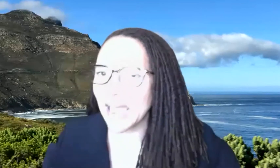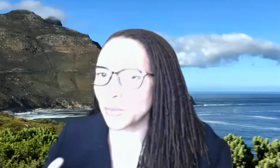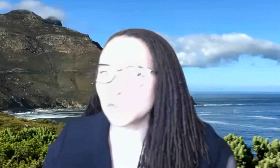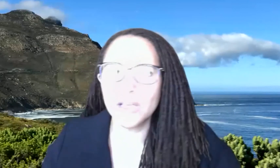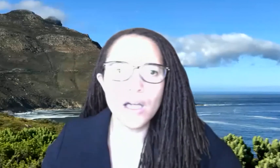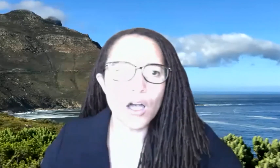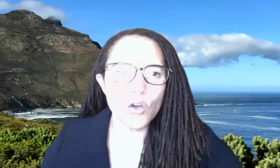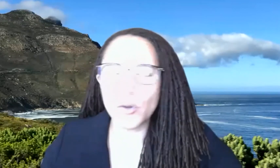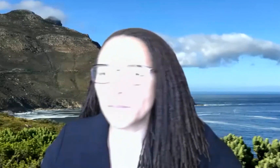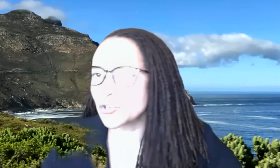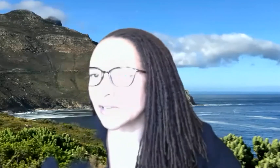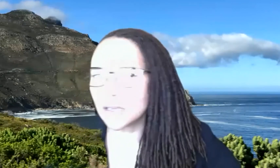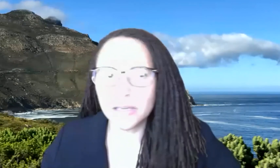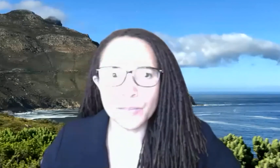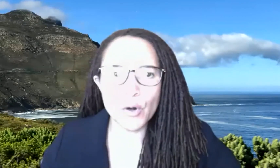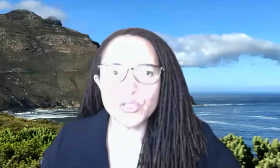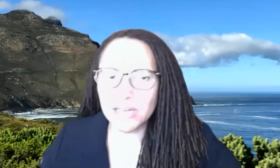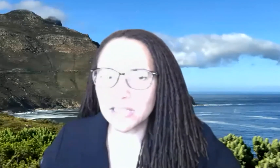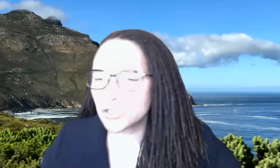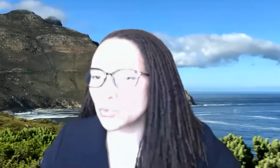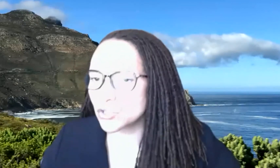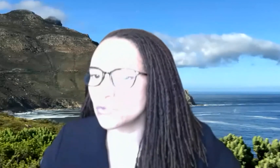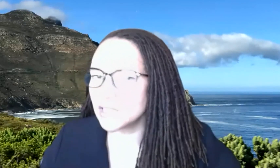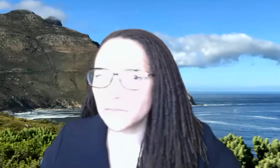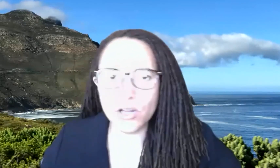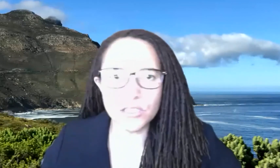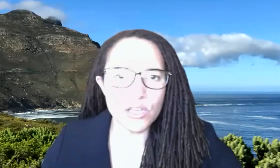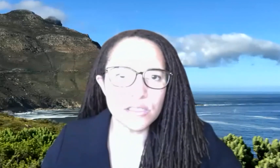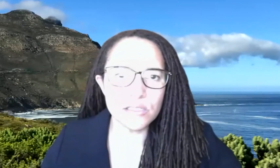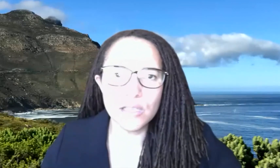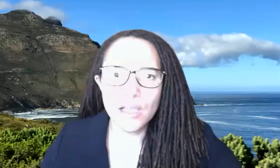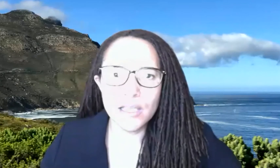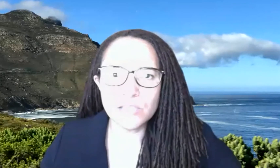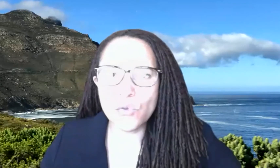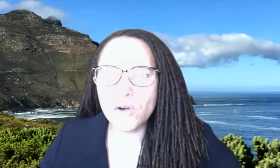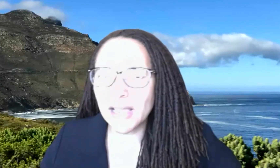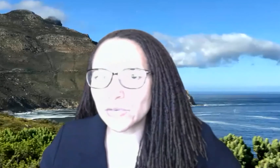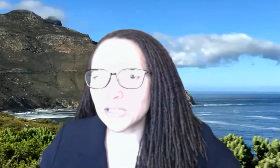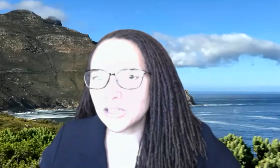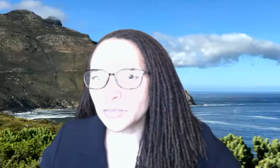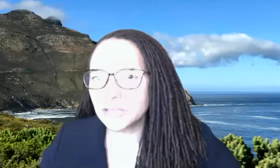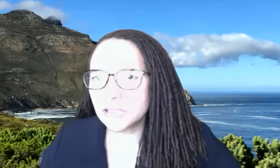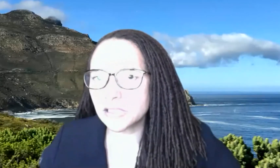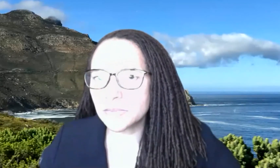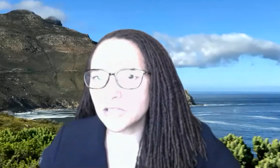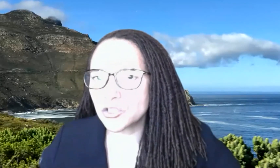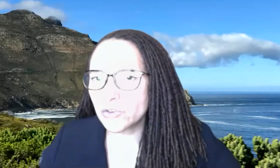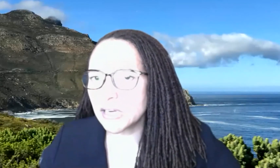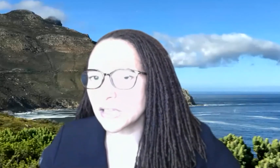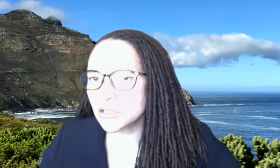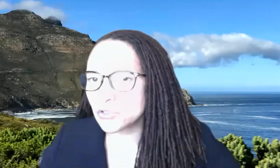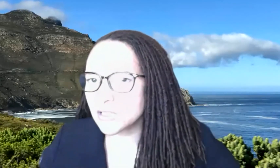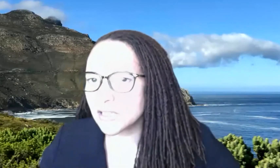bad apples, although the perpetrating individuals do need to be brought to justice. It's more accurate to think of police systems and the